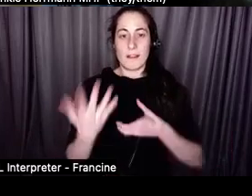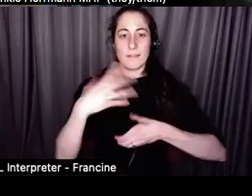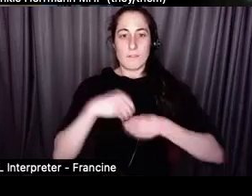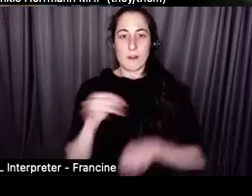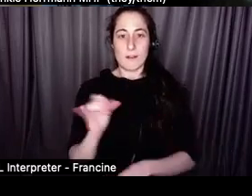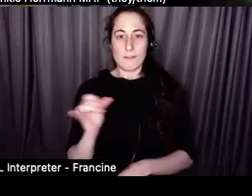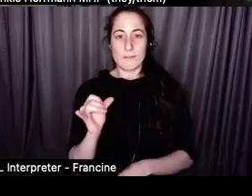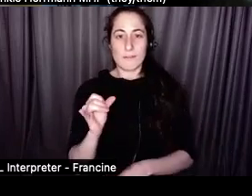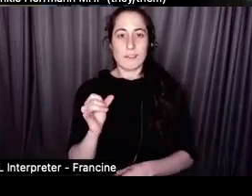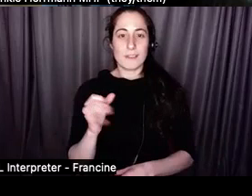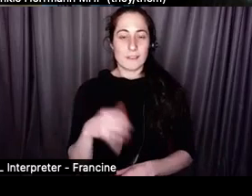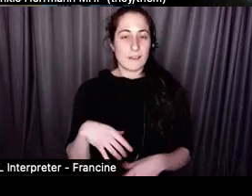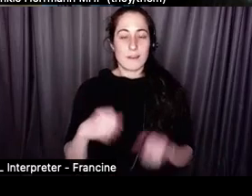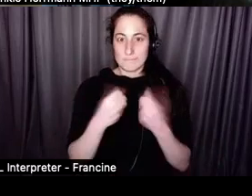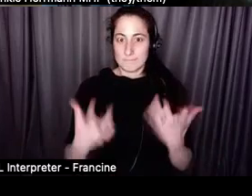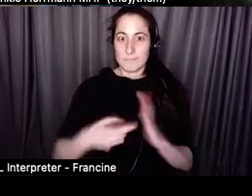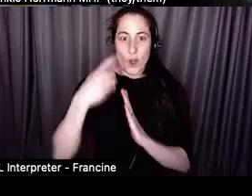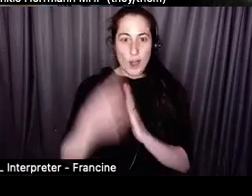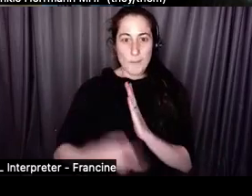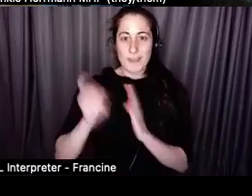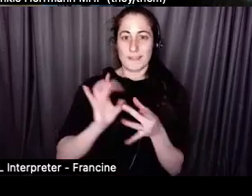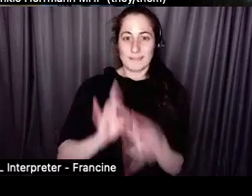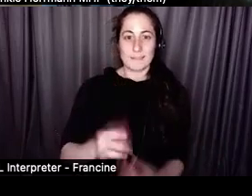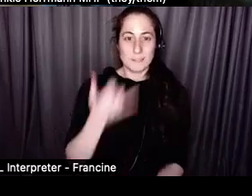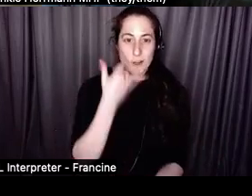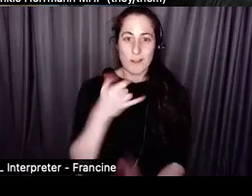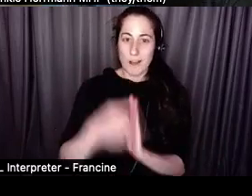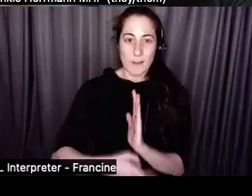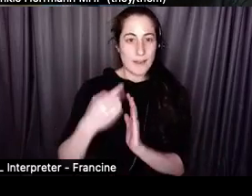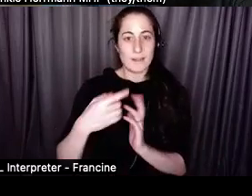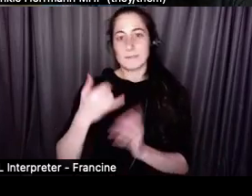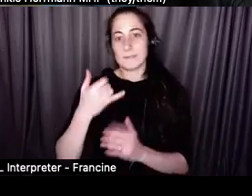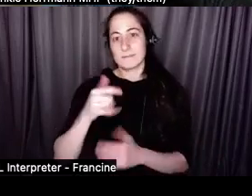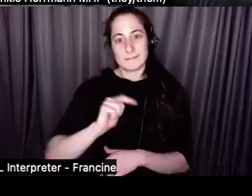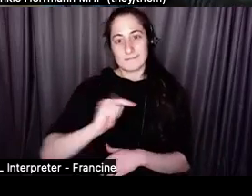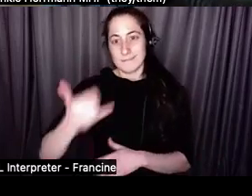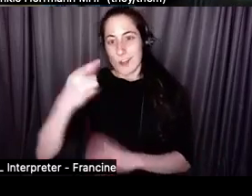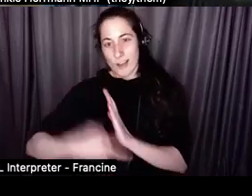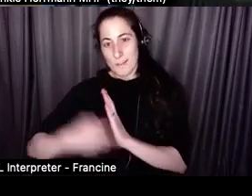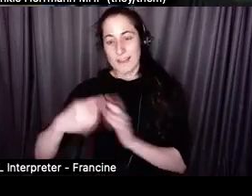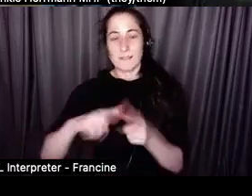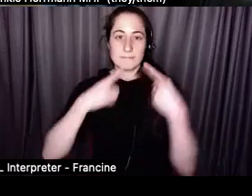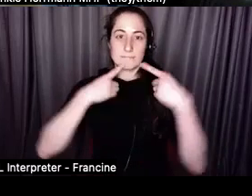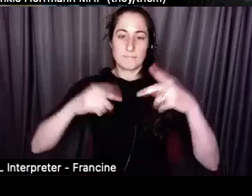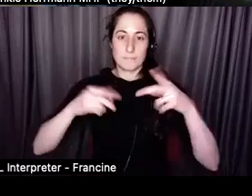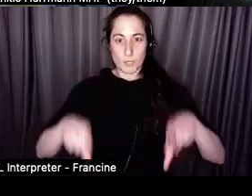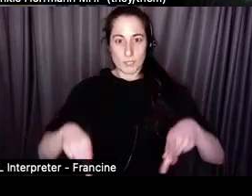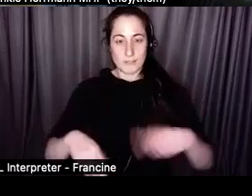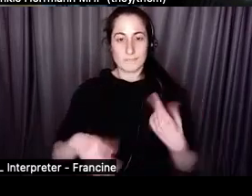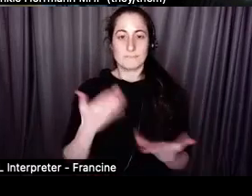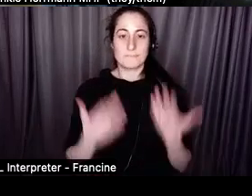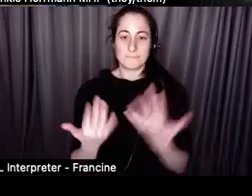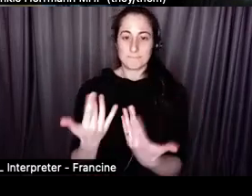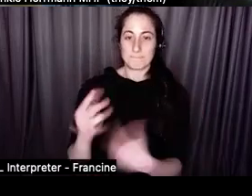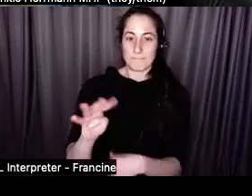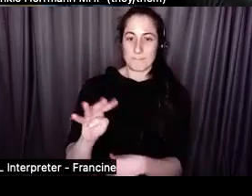going through a lot of automated lines before you finally talk to a human being. So you might want to put aside, a good 45 minutes